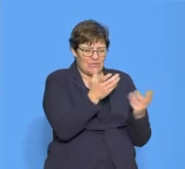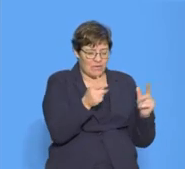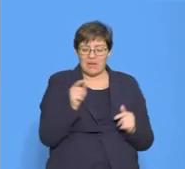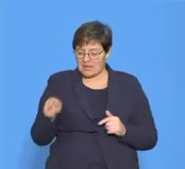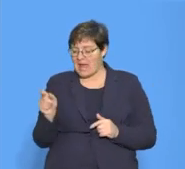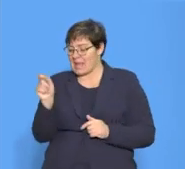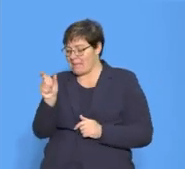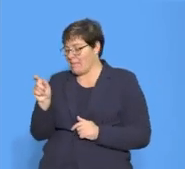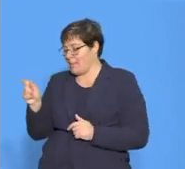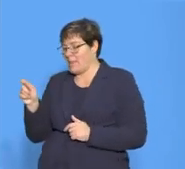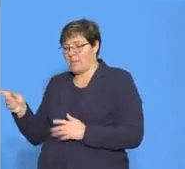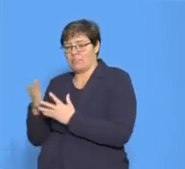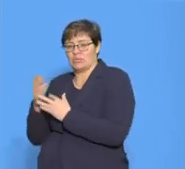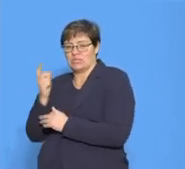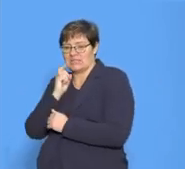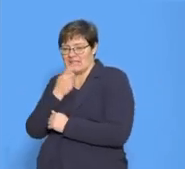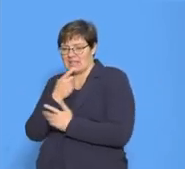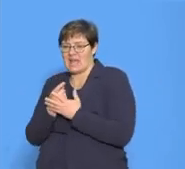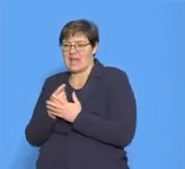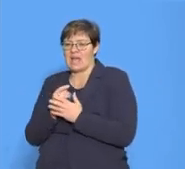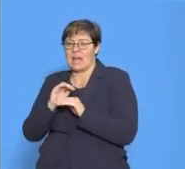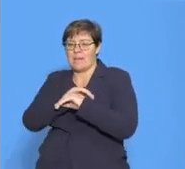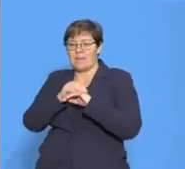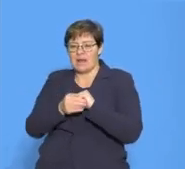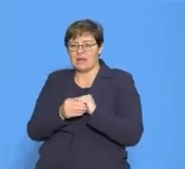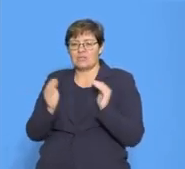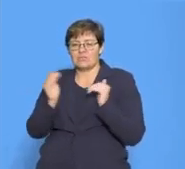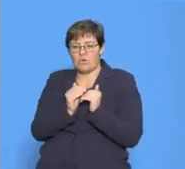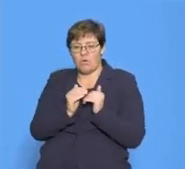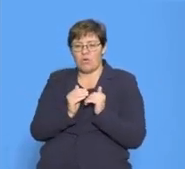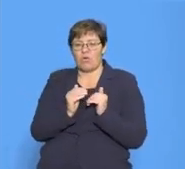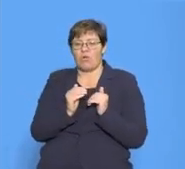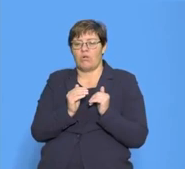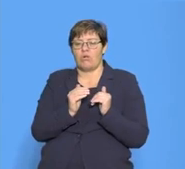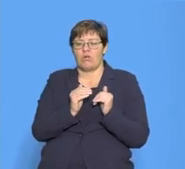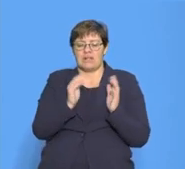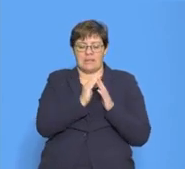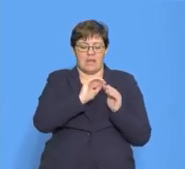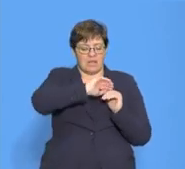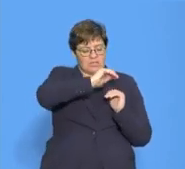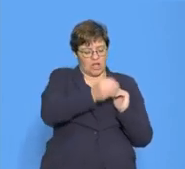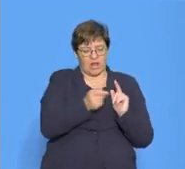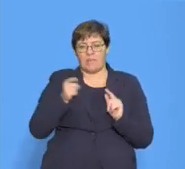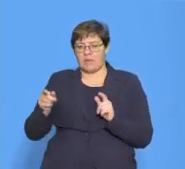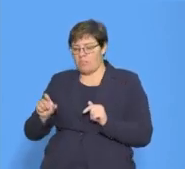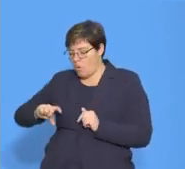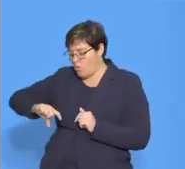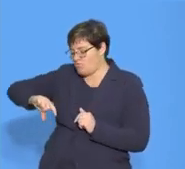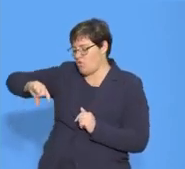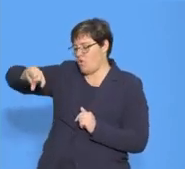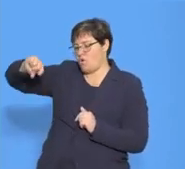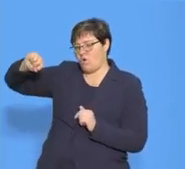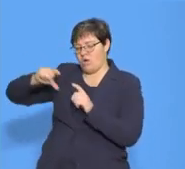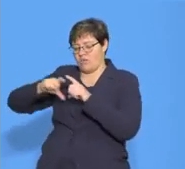very small gaps or no gaps, whereas in apes there's much larger gaps. The palate shape is small and semicircular, whereas